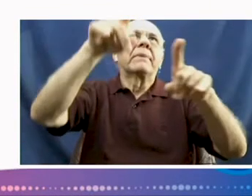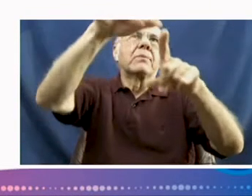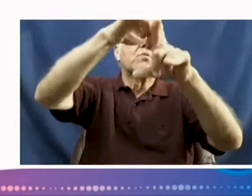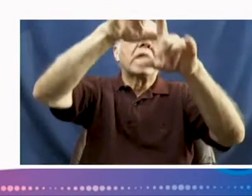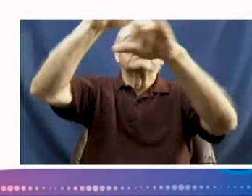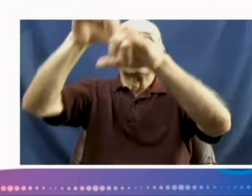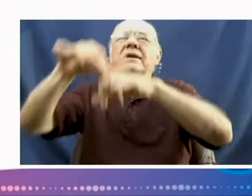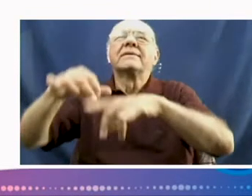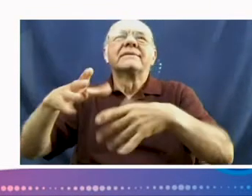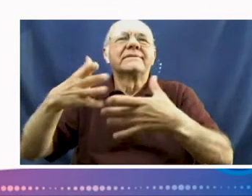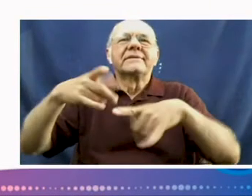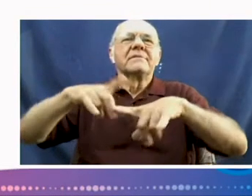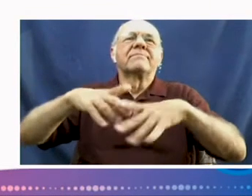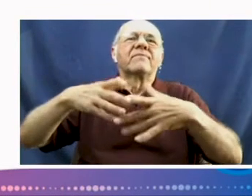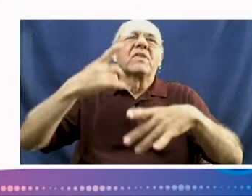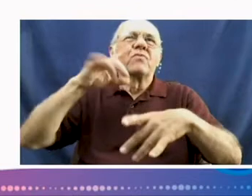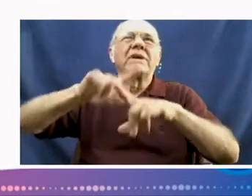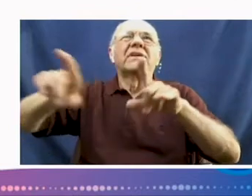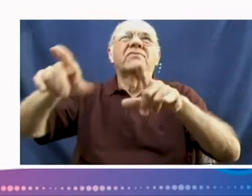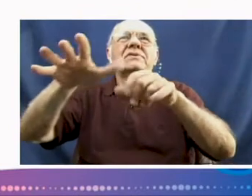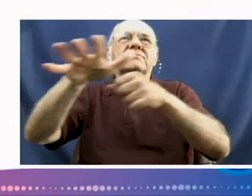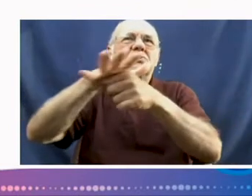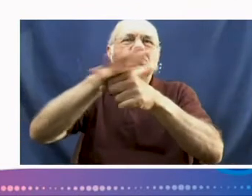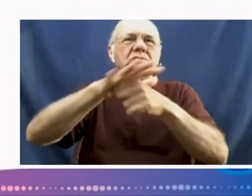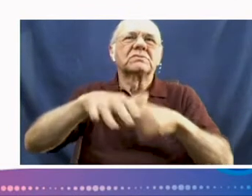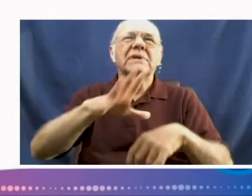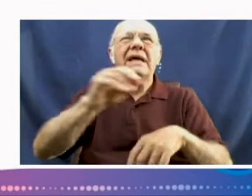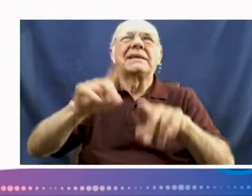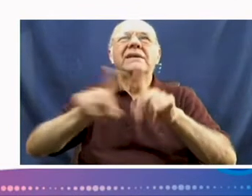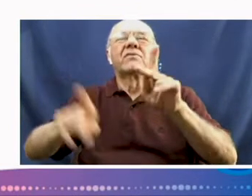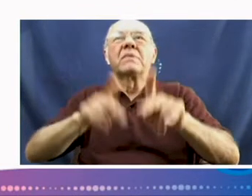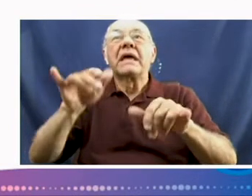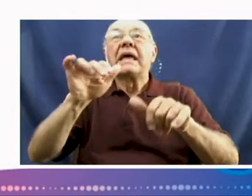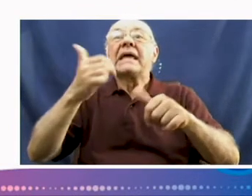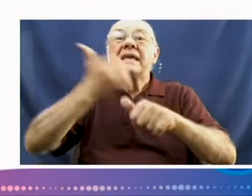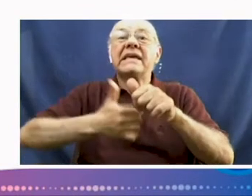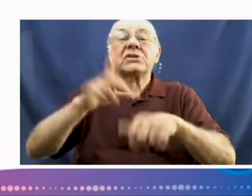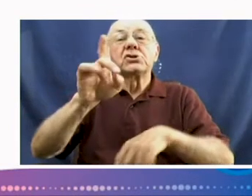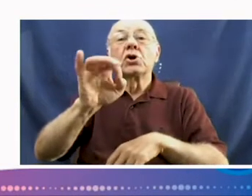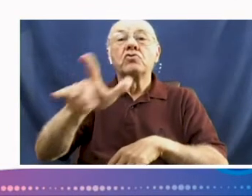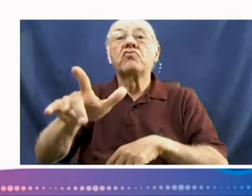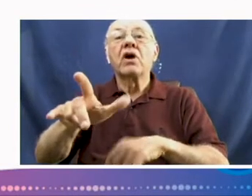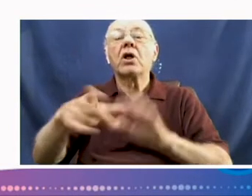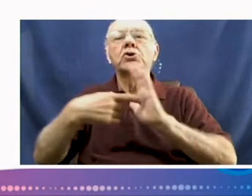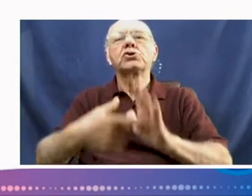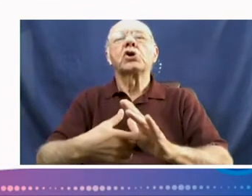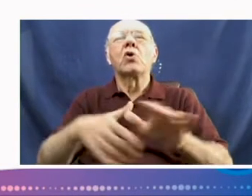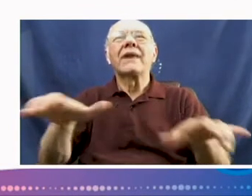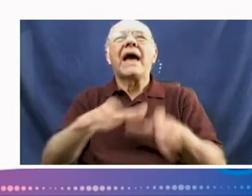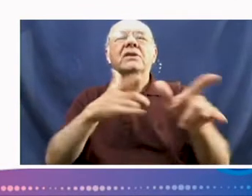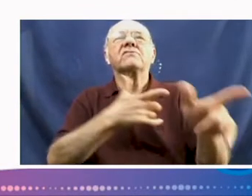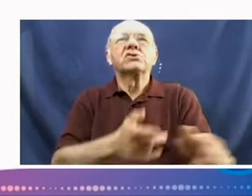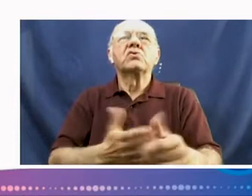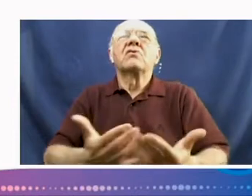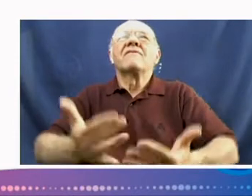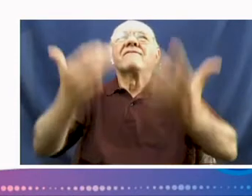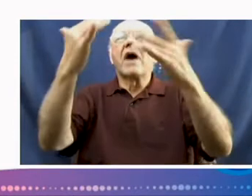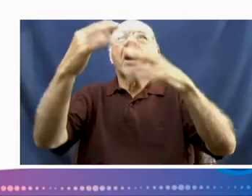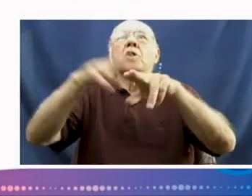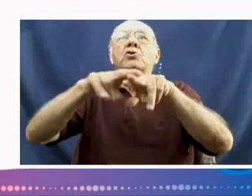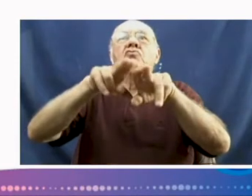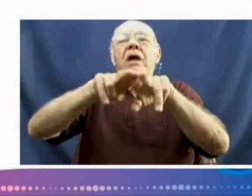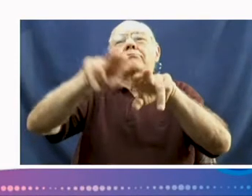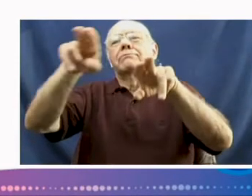and different folks. These drills, as you can see, reflect active shooter, fire, derailment, mass casualty, and hazmat